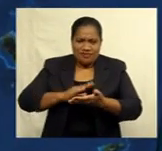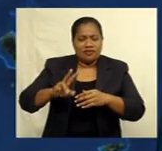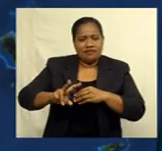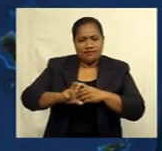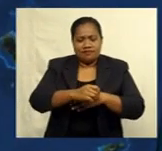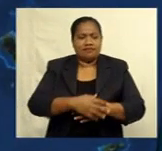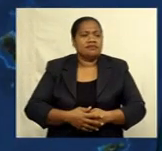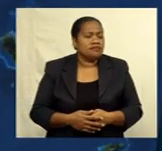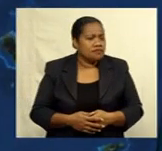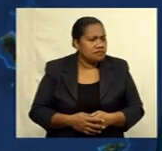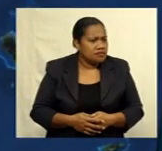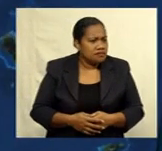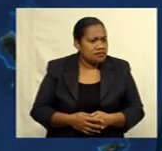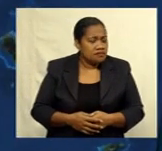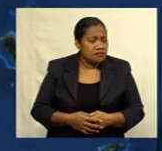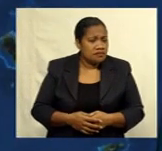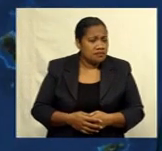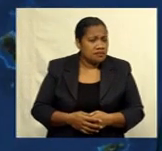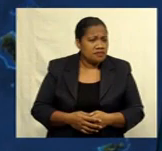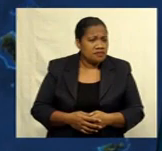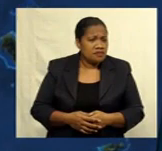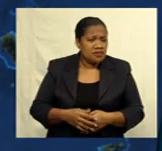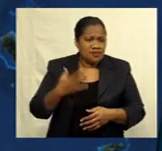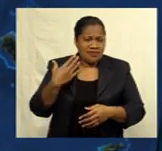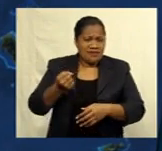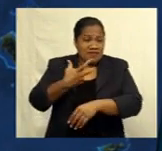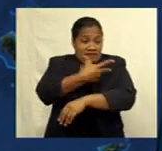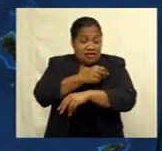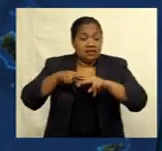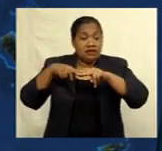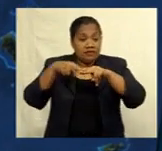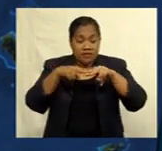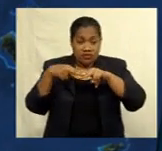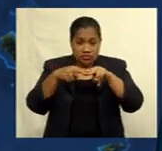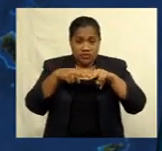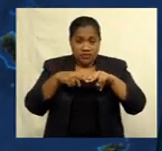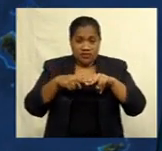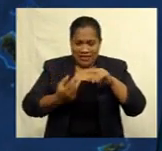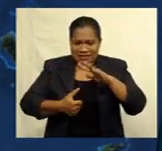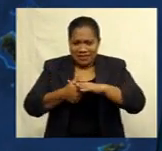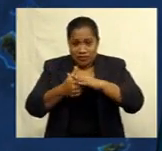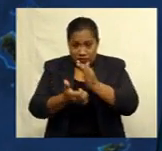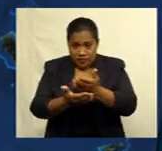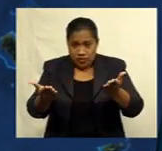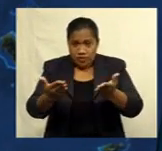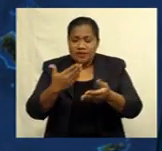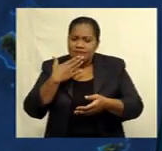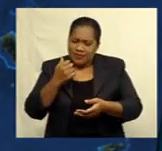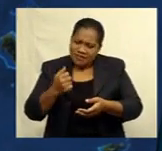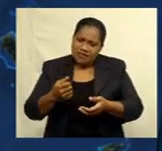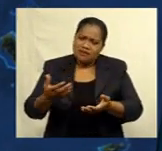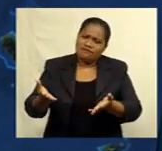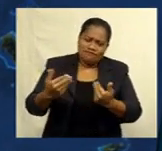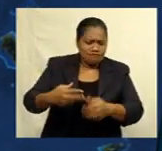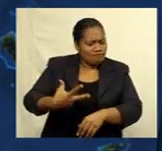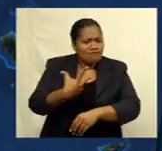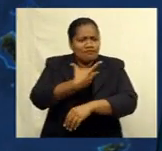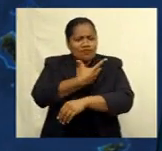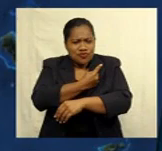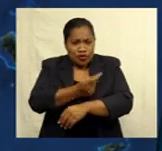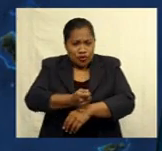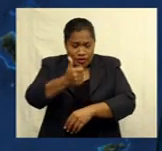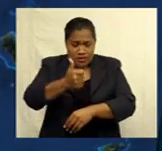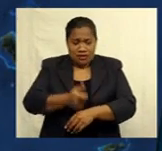these vaccines in Fiji and that's accessible to you, get it earlier than later, because earlier you get